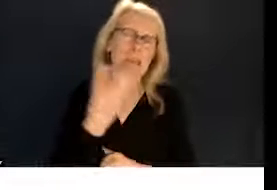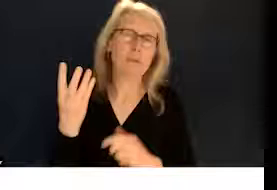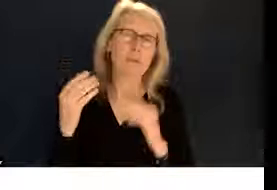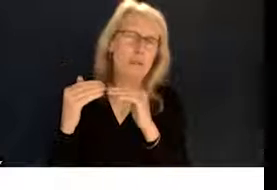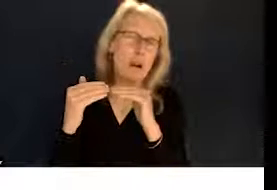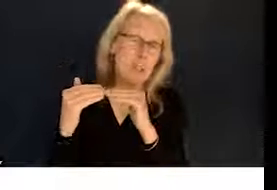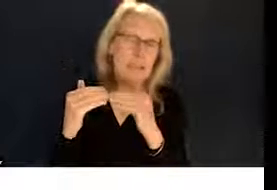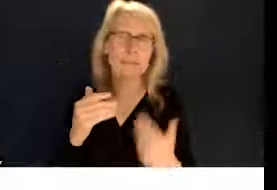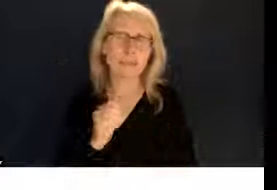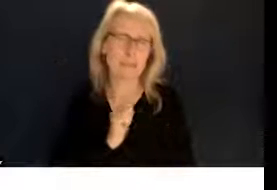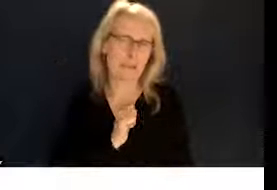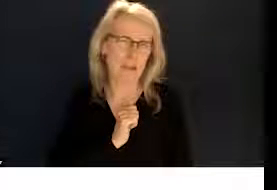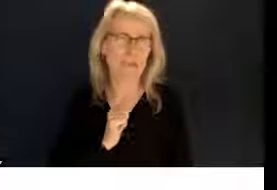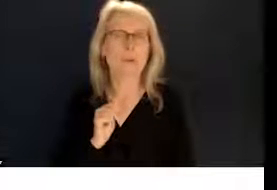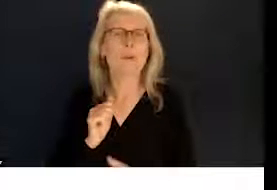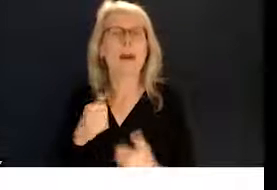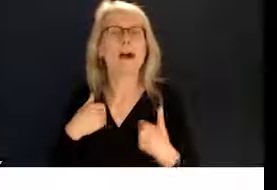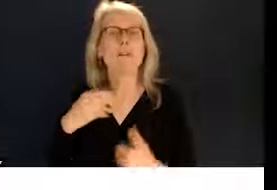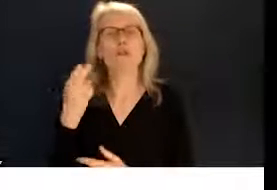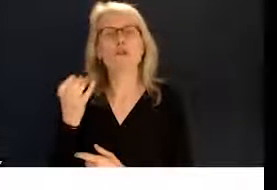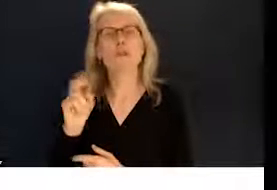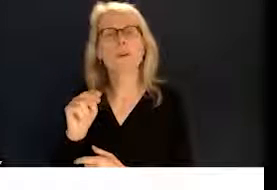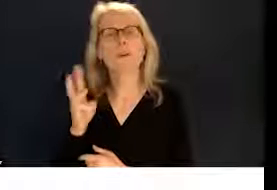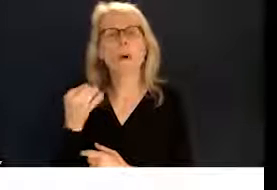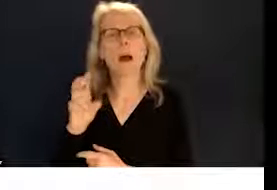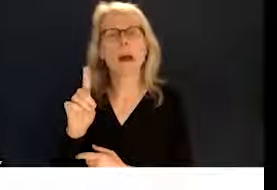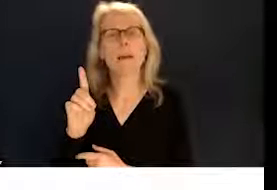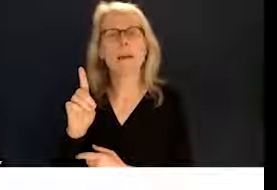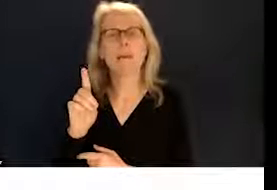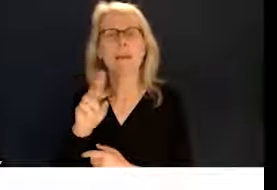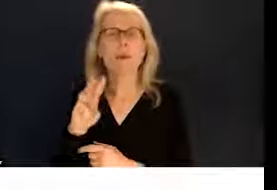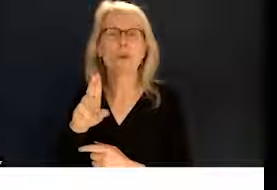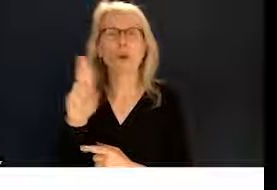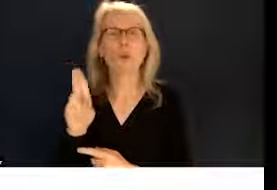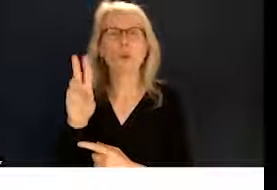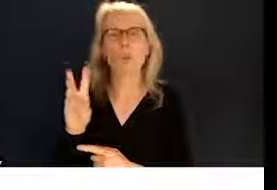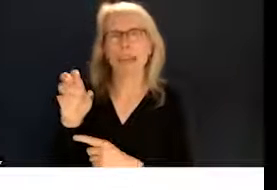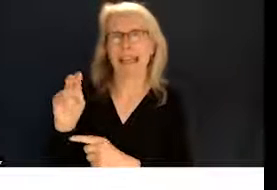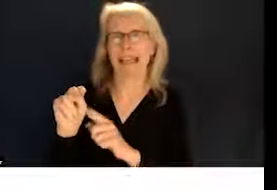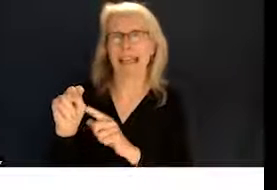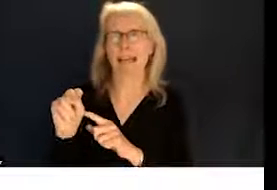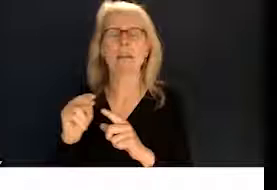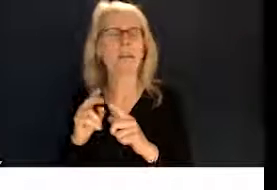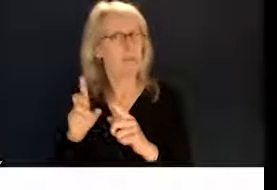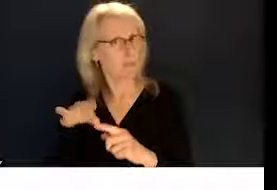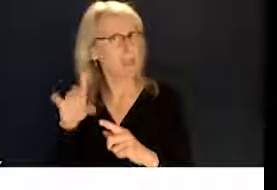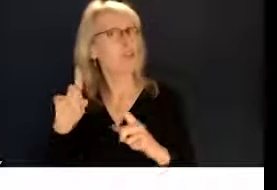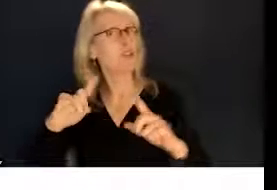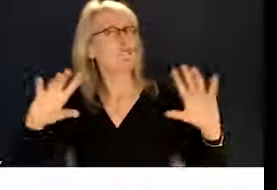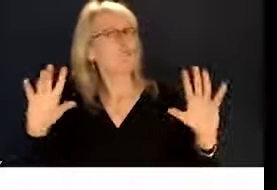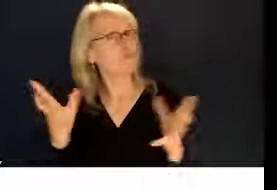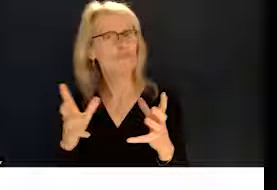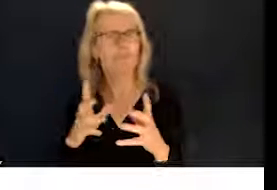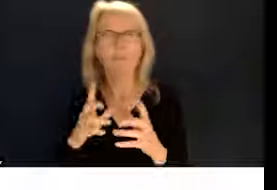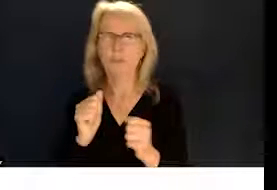myself under what we call the Urban Wildlife Information Network, or UN, did just that. We used data